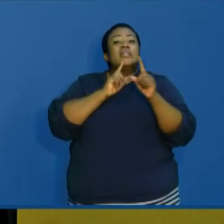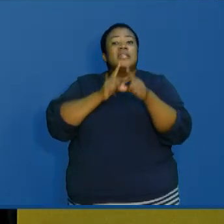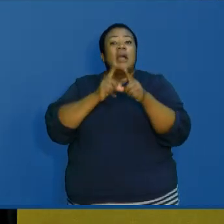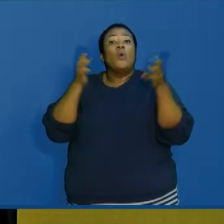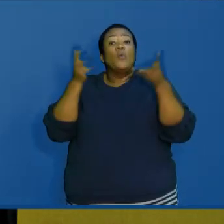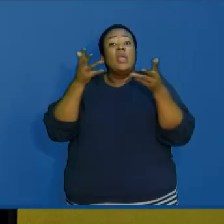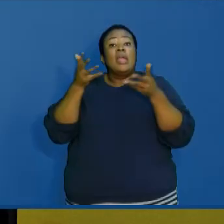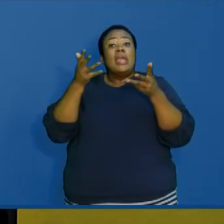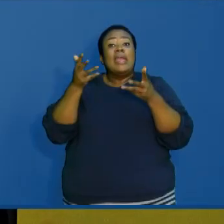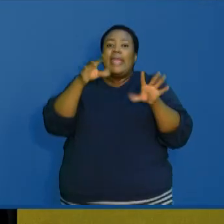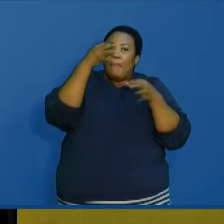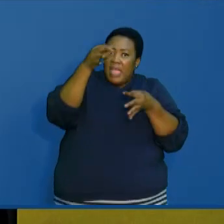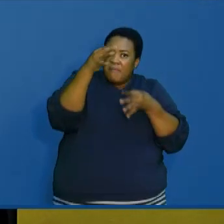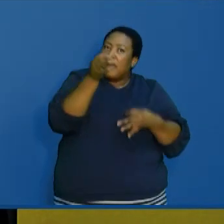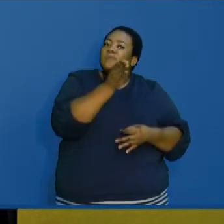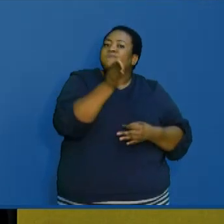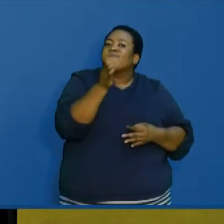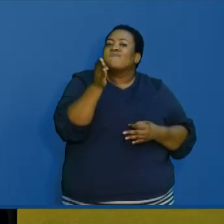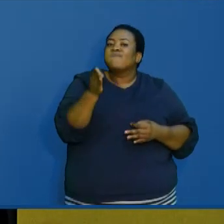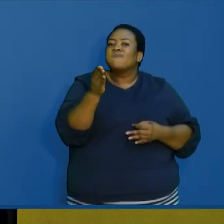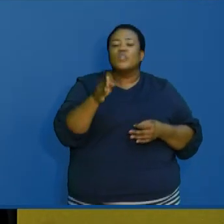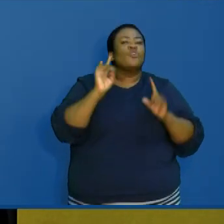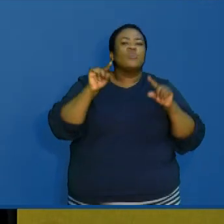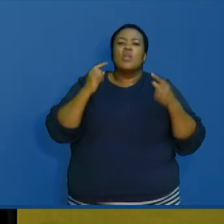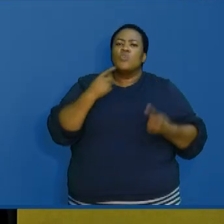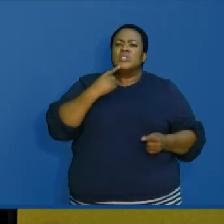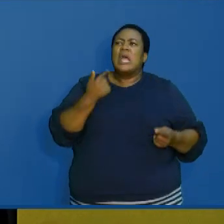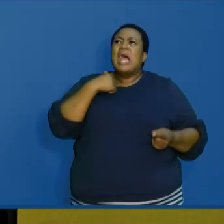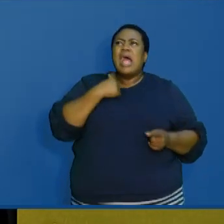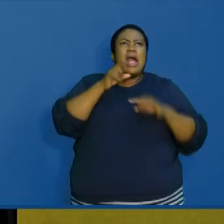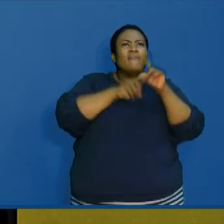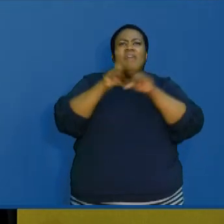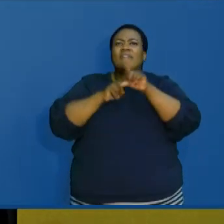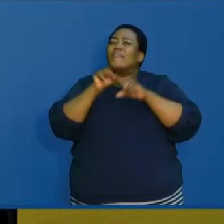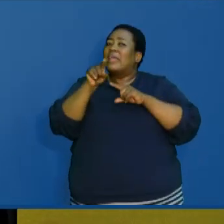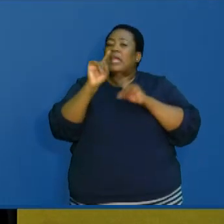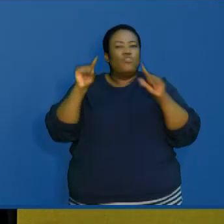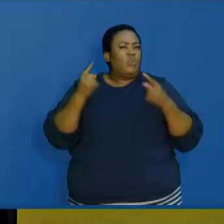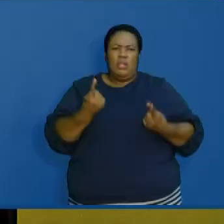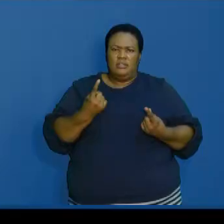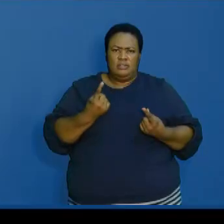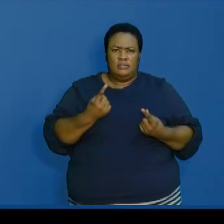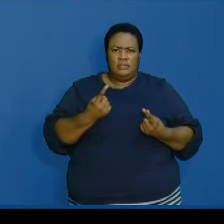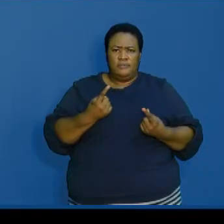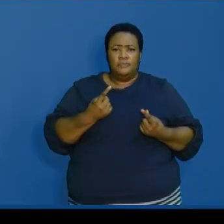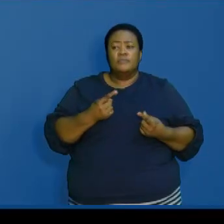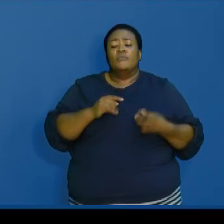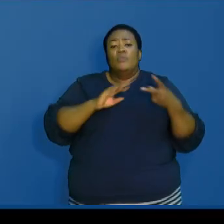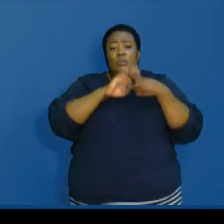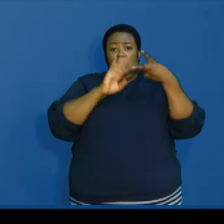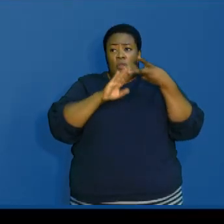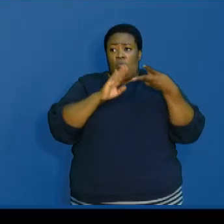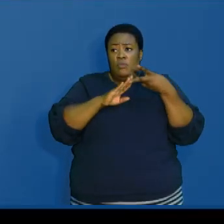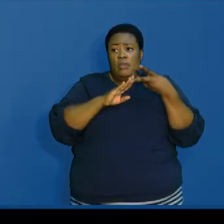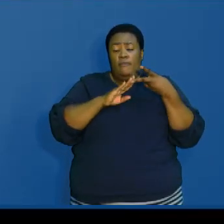are in your paper. So you cannot afford not to win these marks. We have what we also